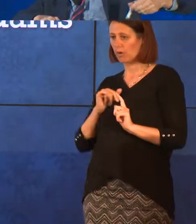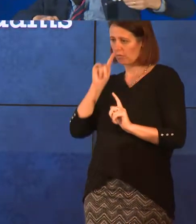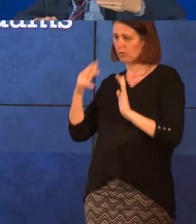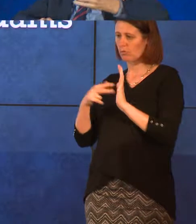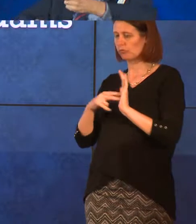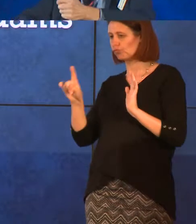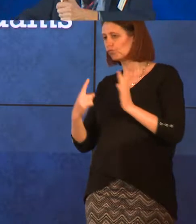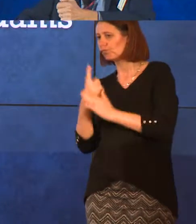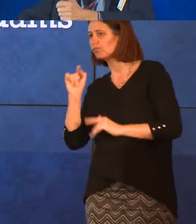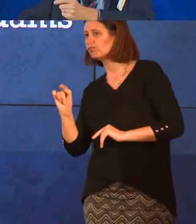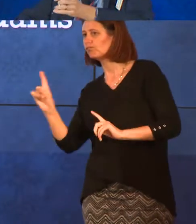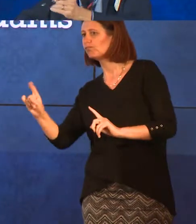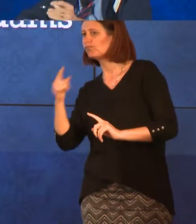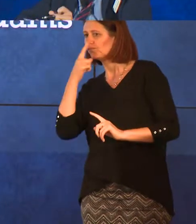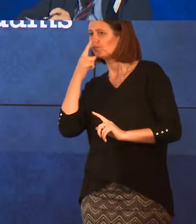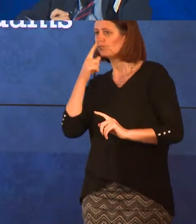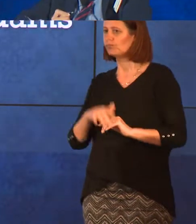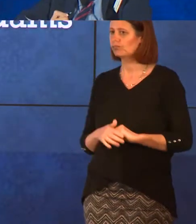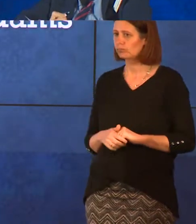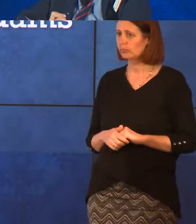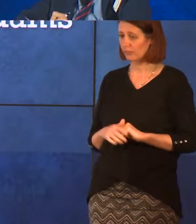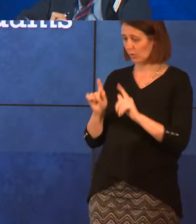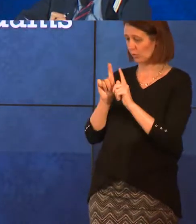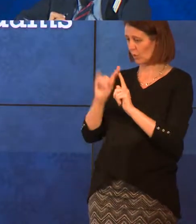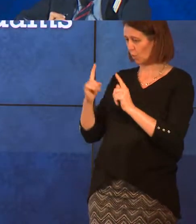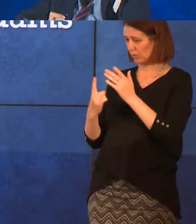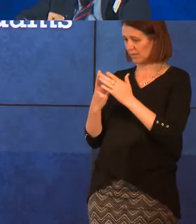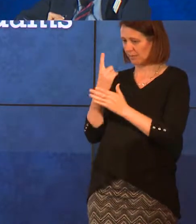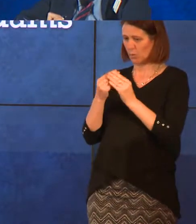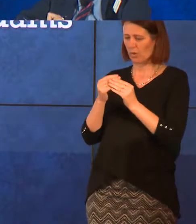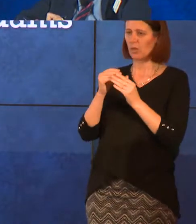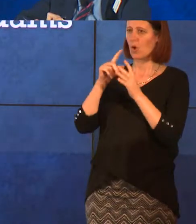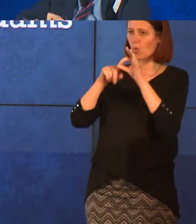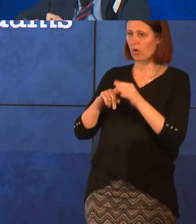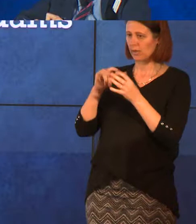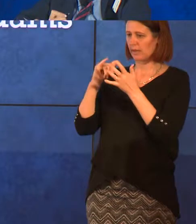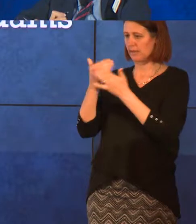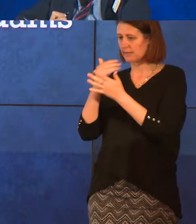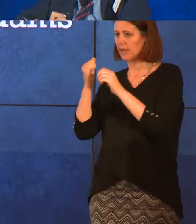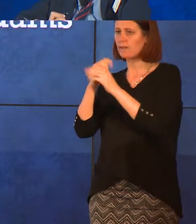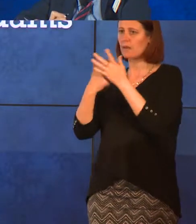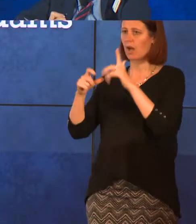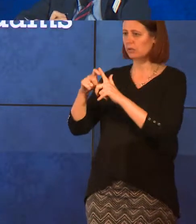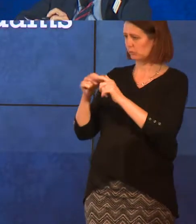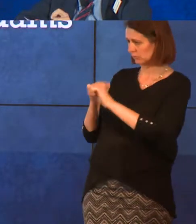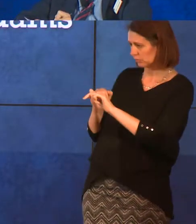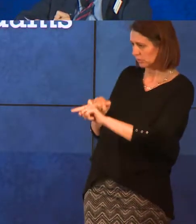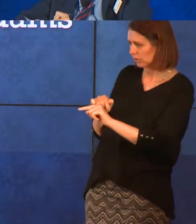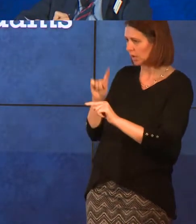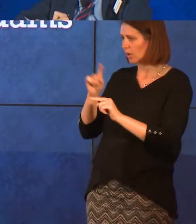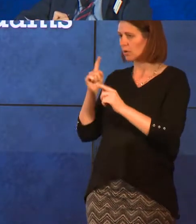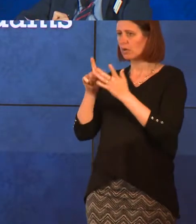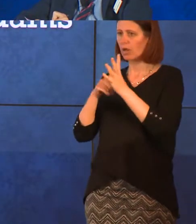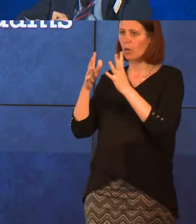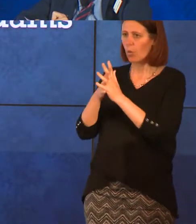as well. But, you know, in terms of what does quality and safeguards mean, does that include consumer law rights? Does that follow consumer